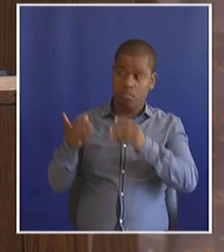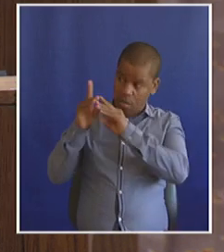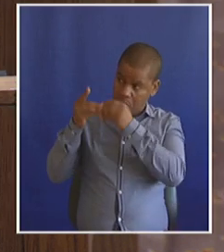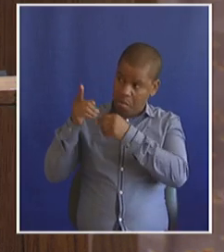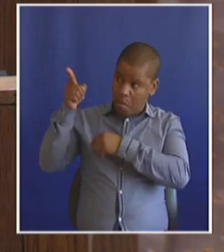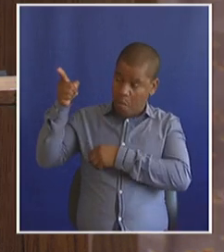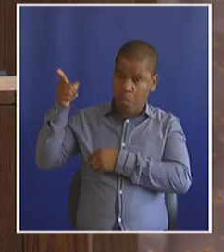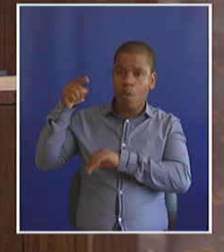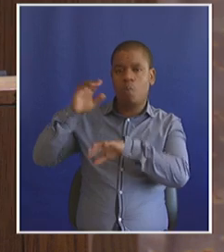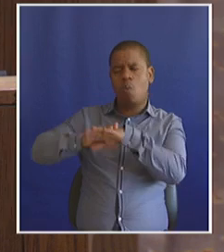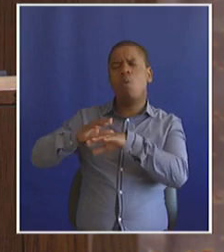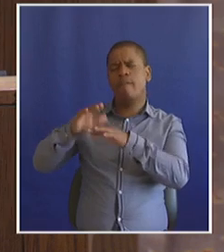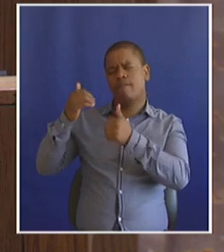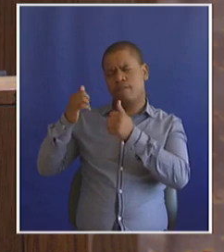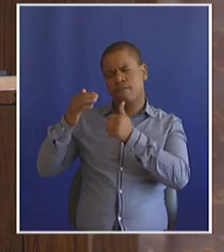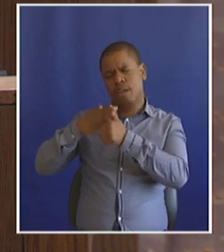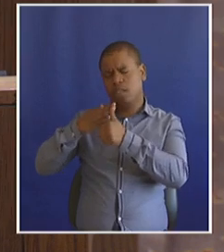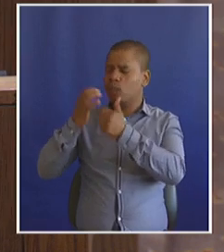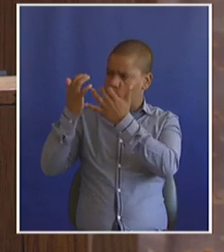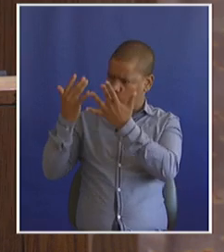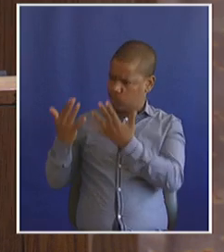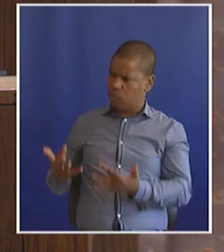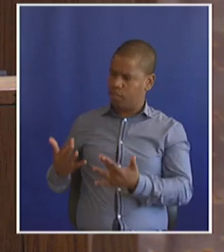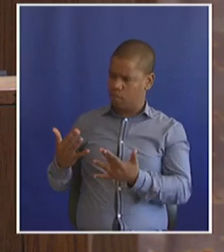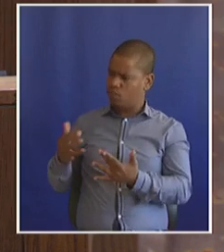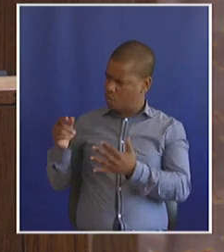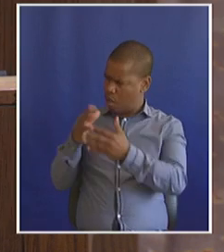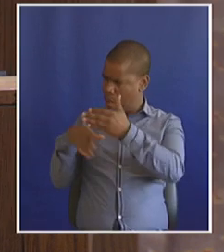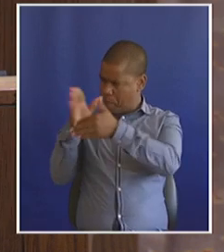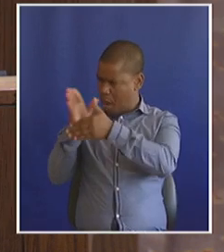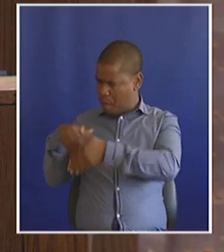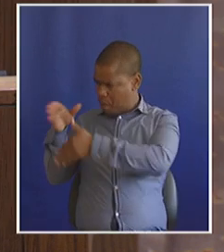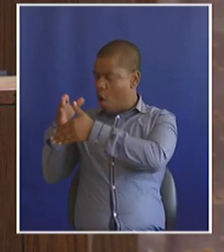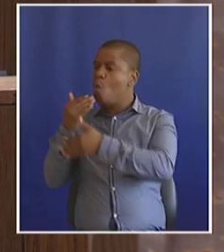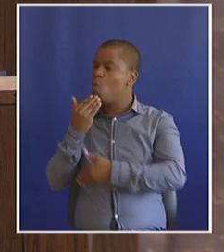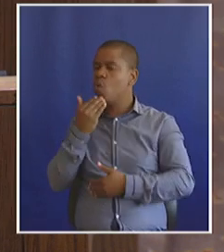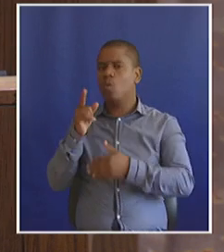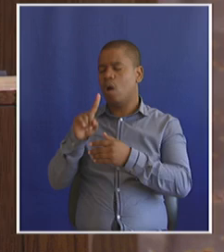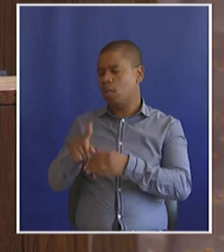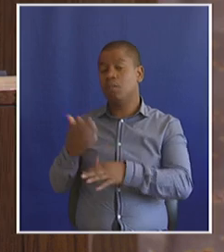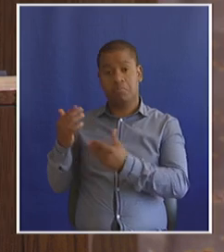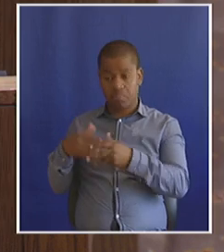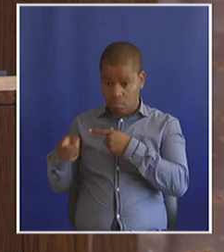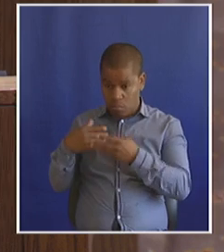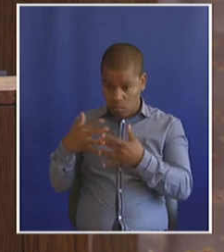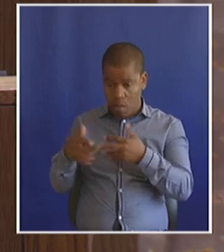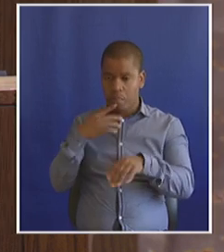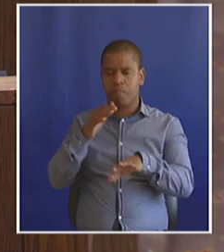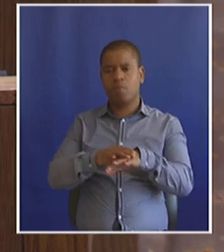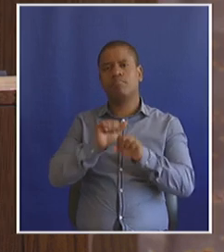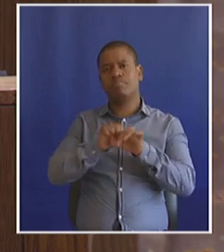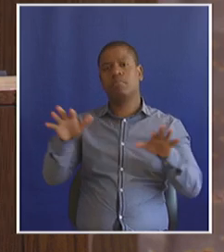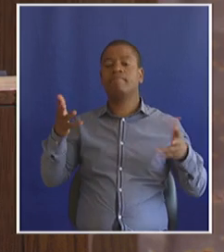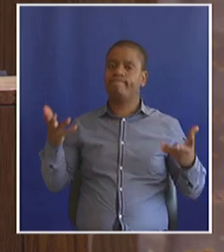Correctional Services would have to look at in terms of reprioritizing. But obviously the Parliament is